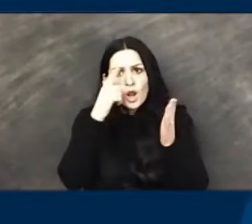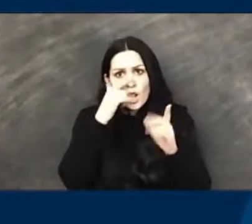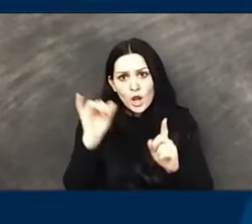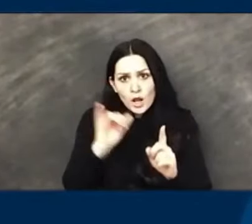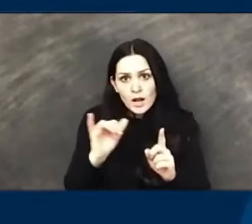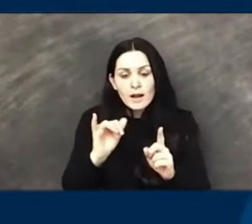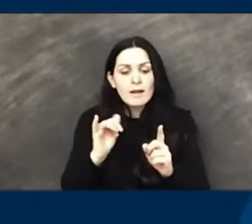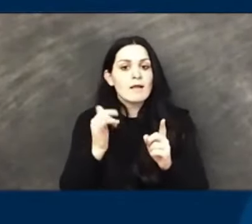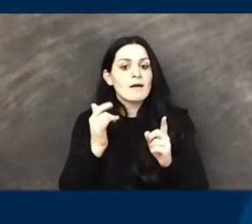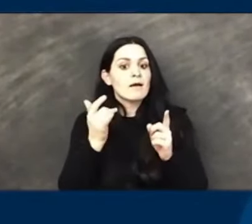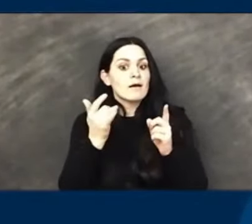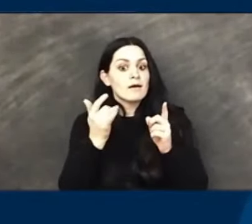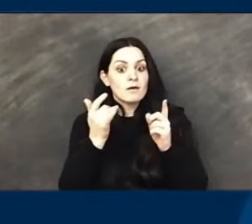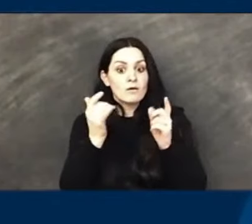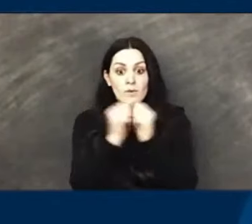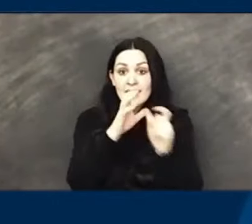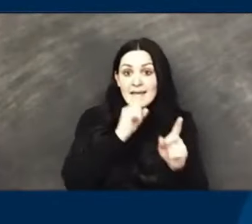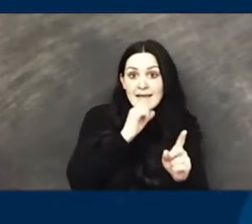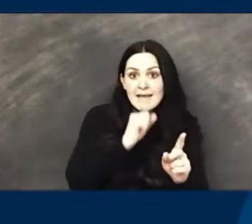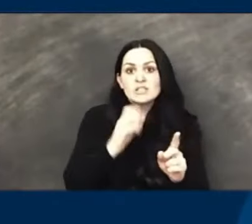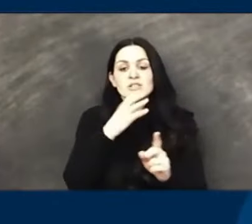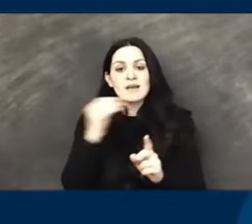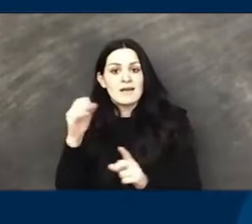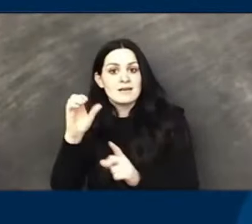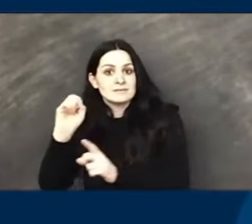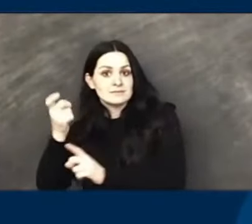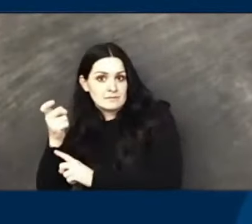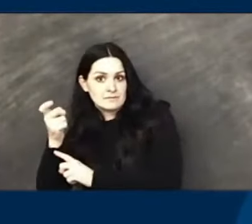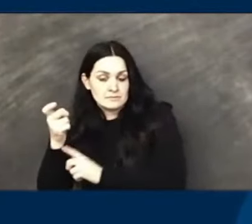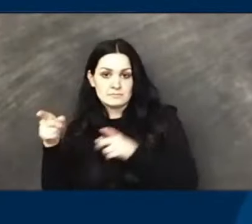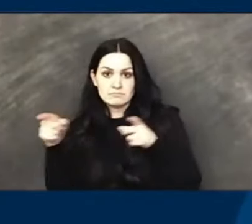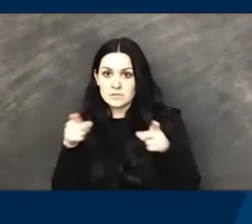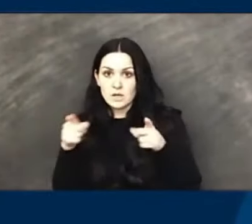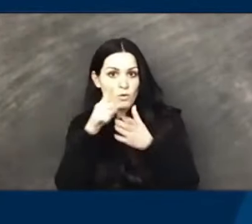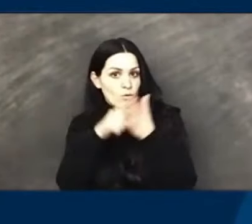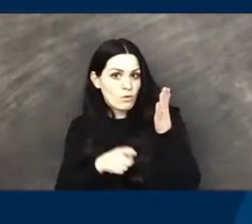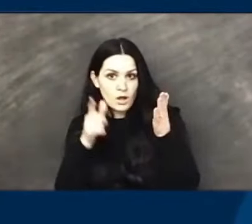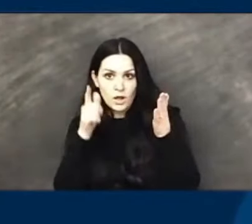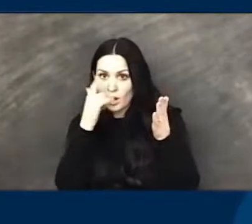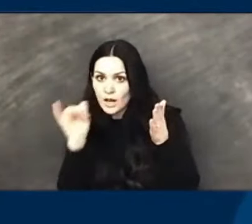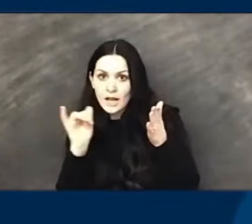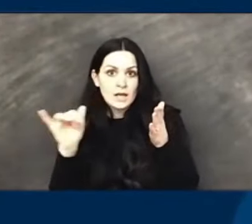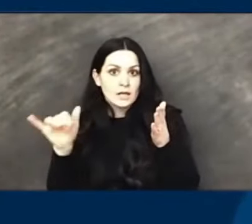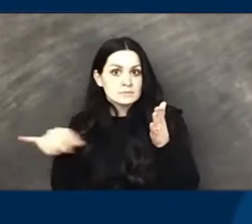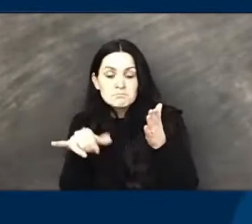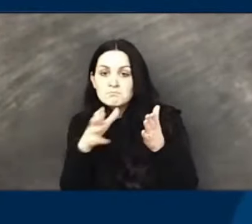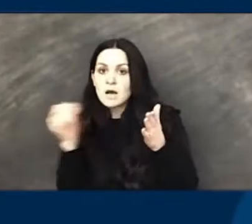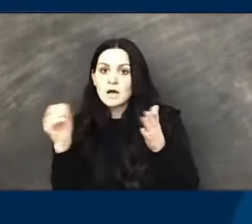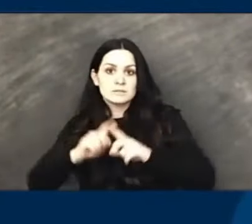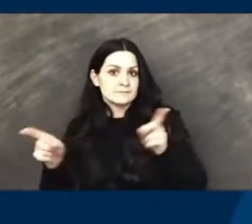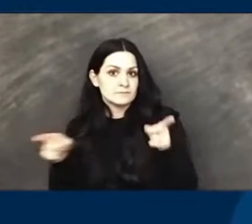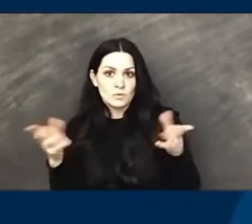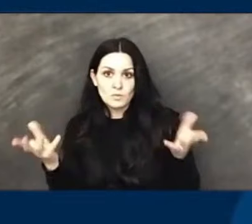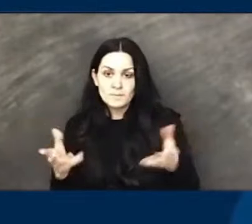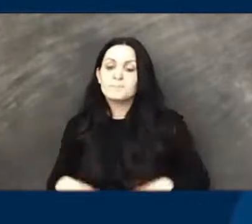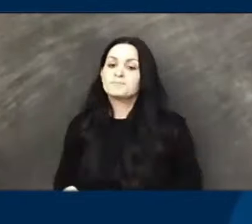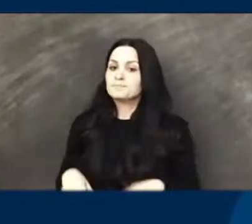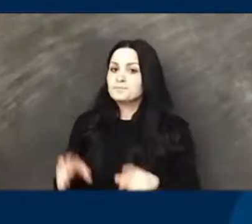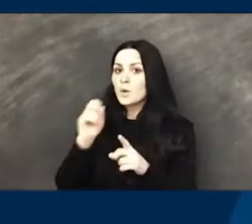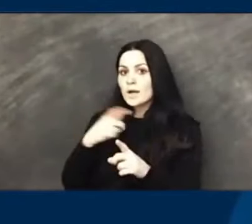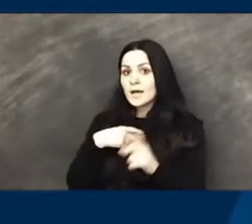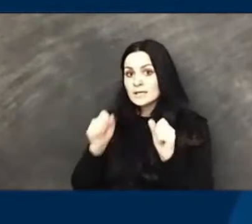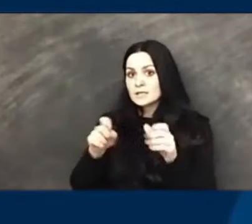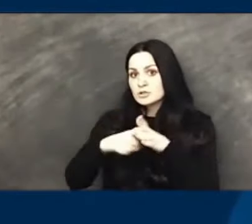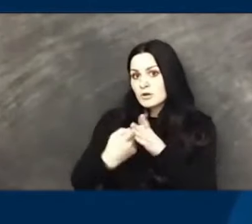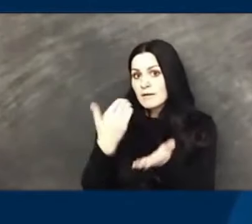sex? So I can start it with that one also. As I said initially, there